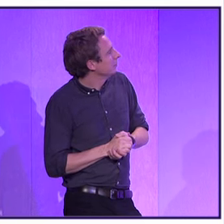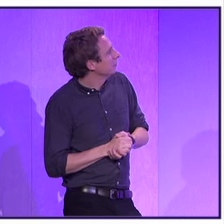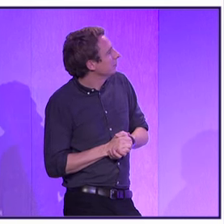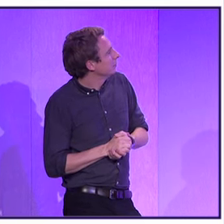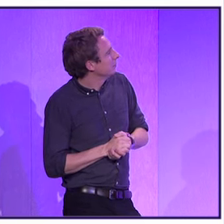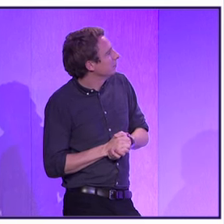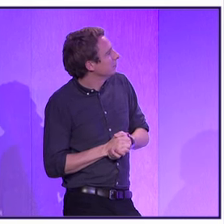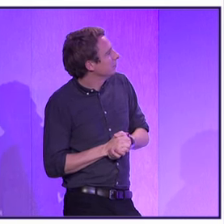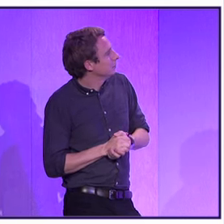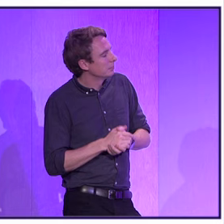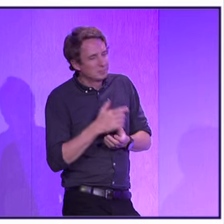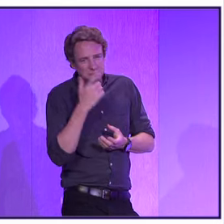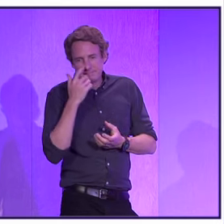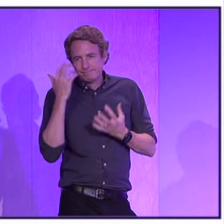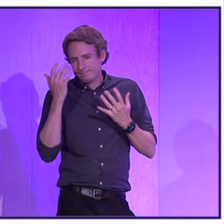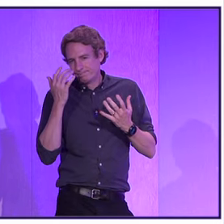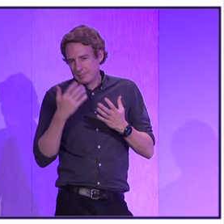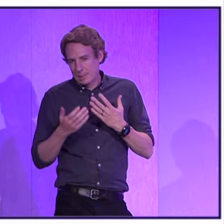Yeah, something to think about anyway.